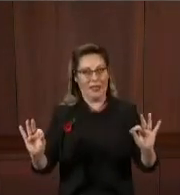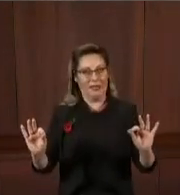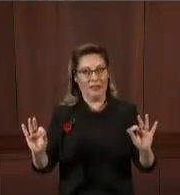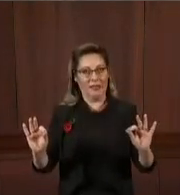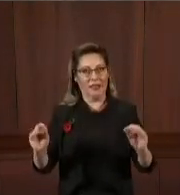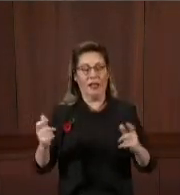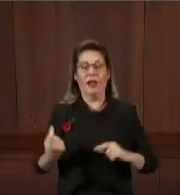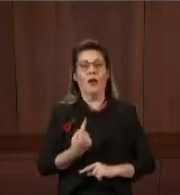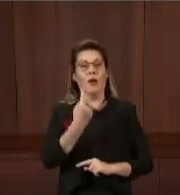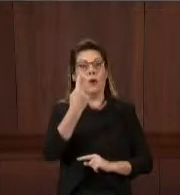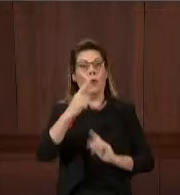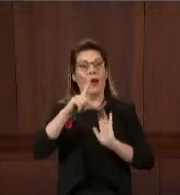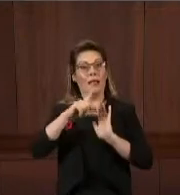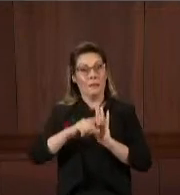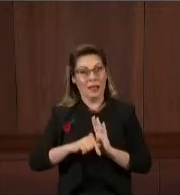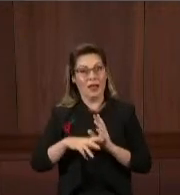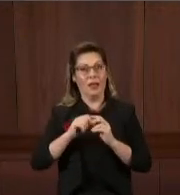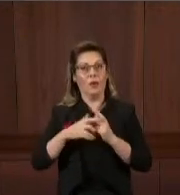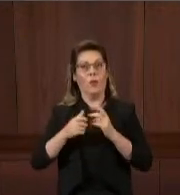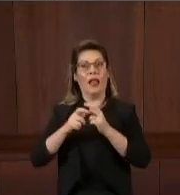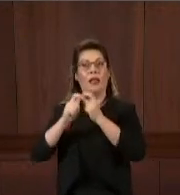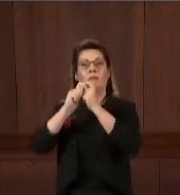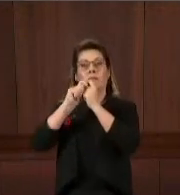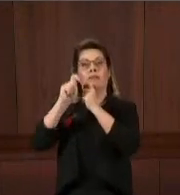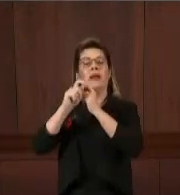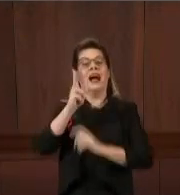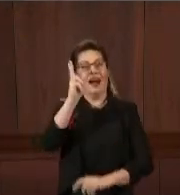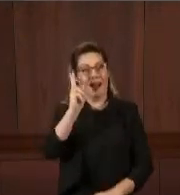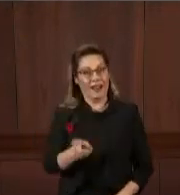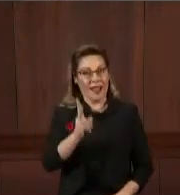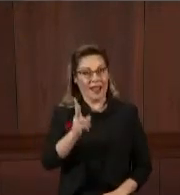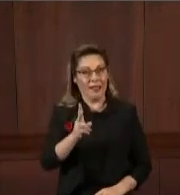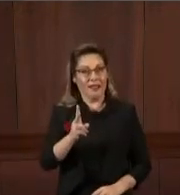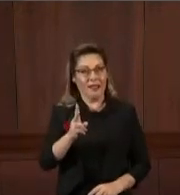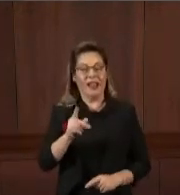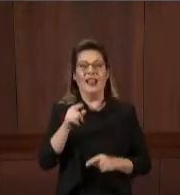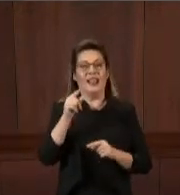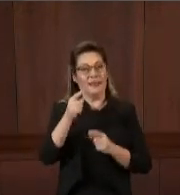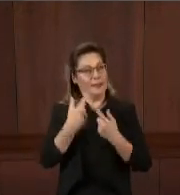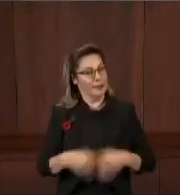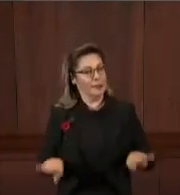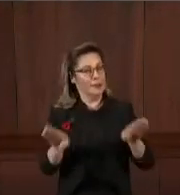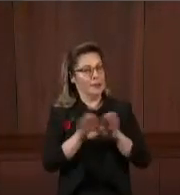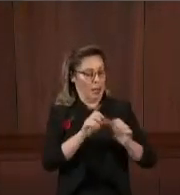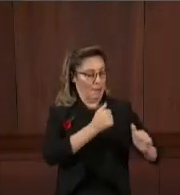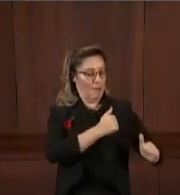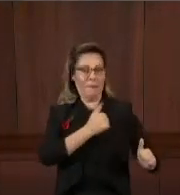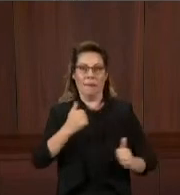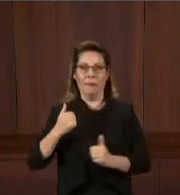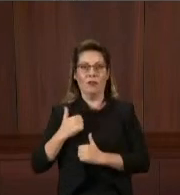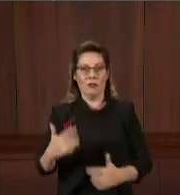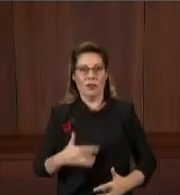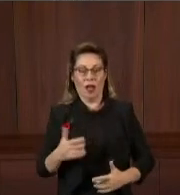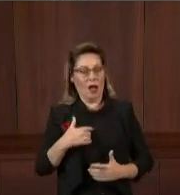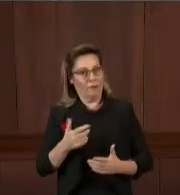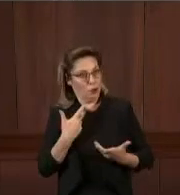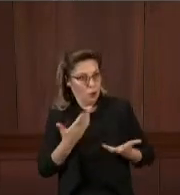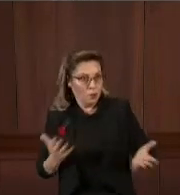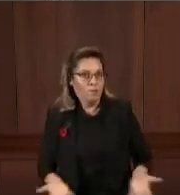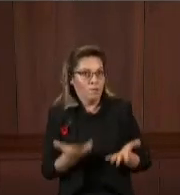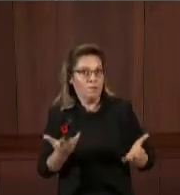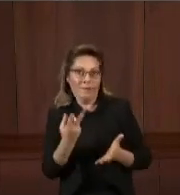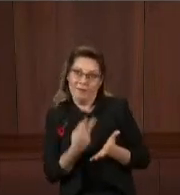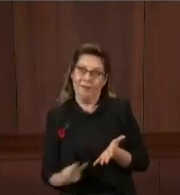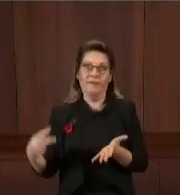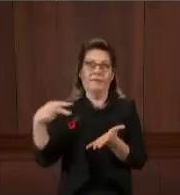up. It is sounded at commemorative services to signal the rising of spirits for another day. The last